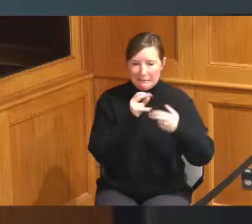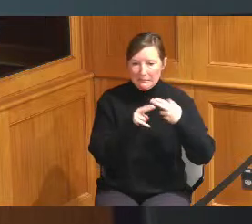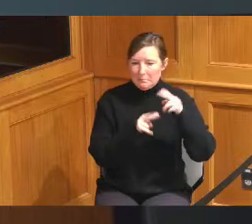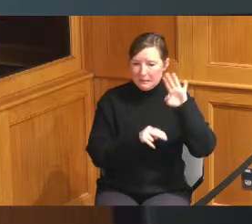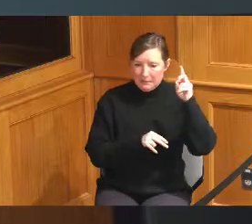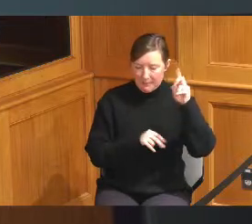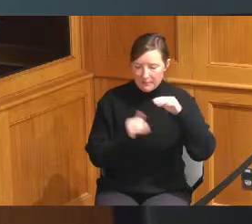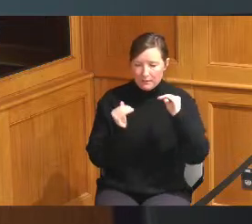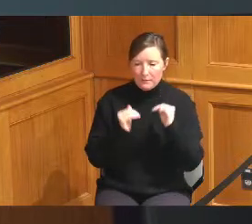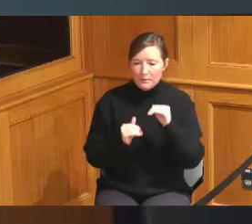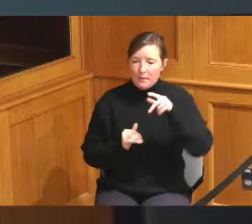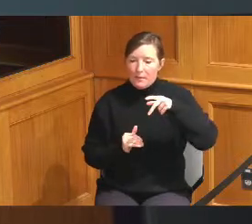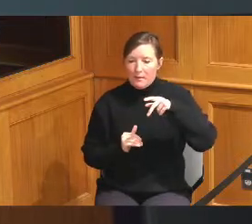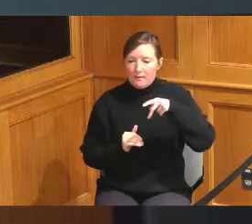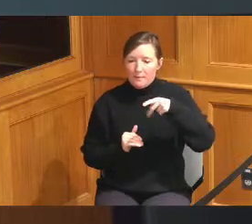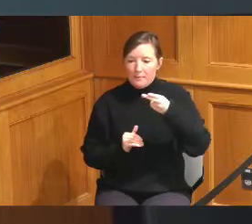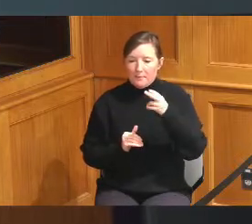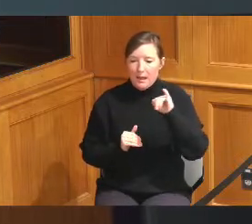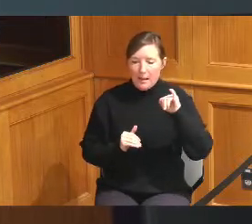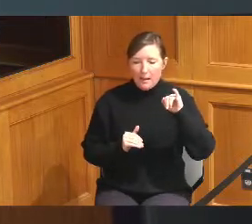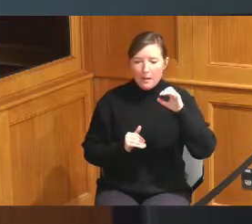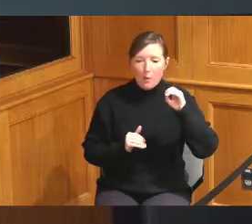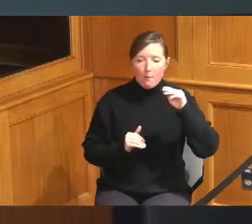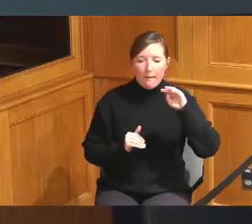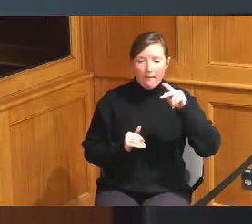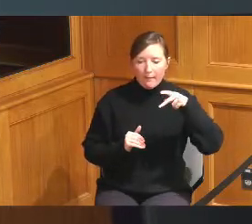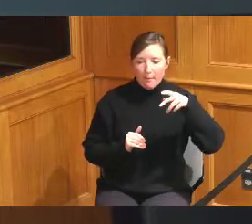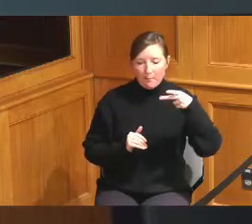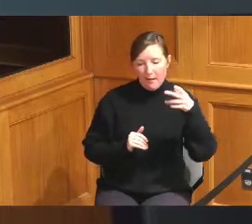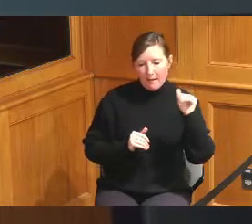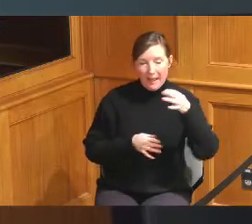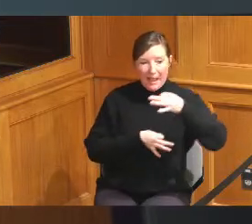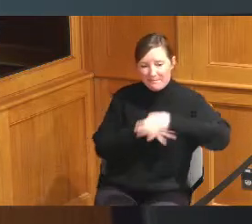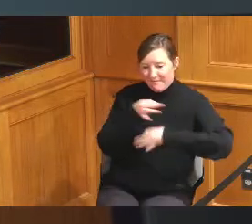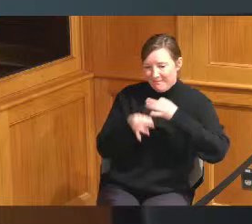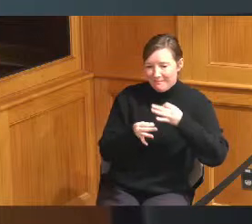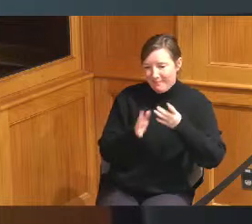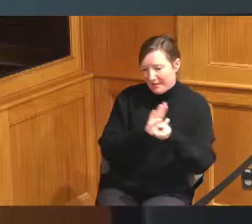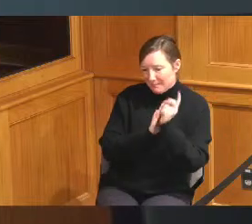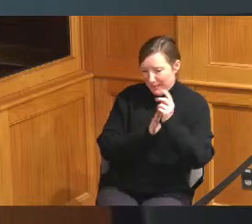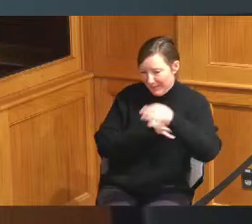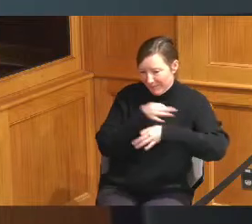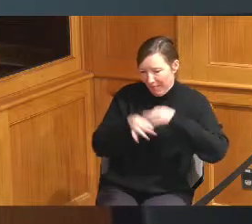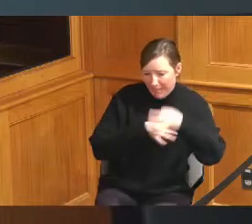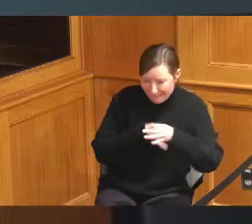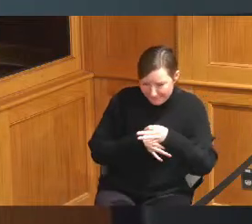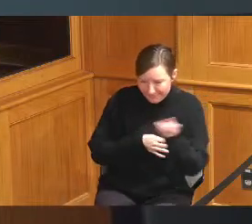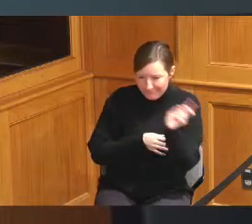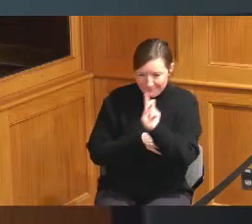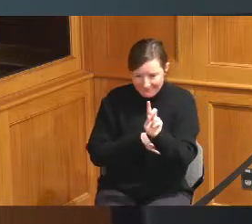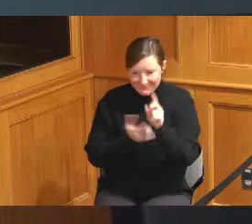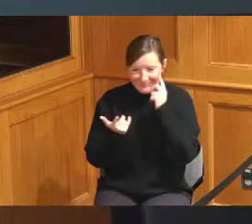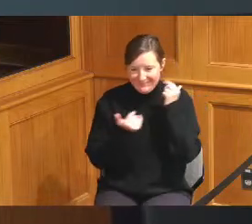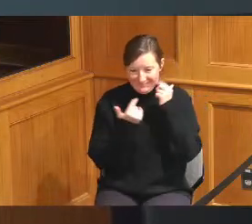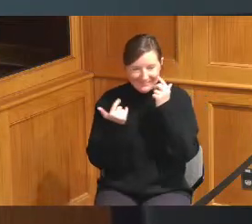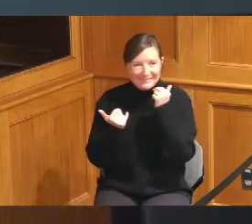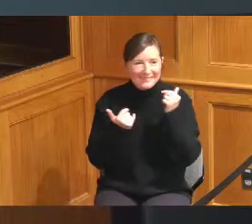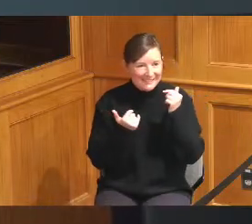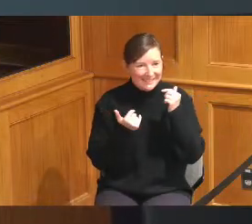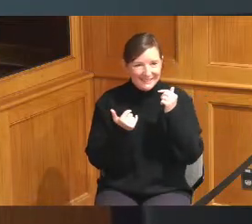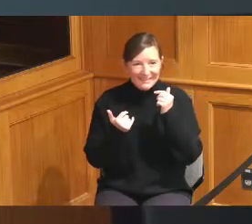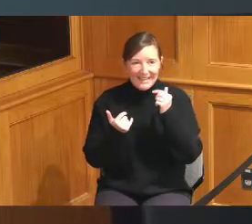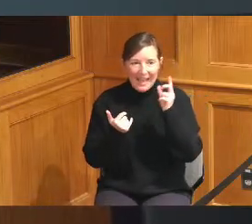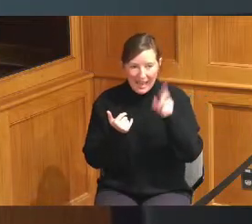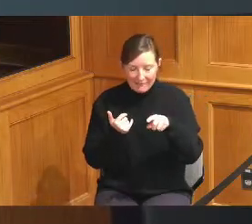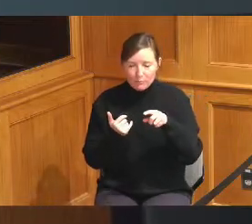also Phi Psi Omega President. I'm filling in for the Filling in, president. representing. Yes. Gotta get it right. I'm a member. Gotta go to the